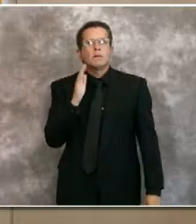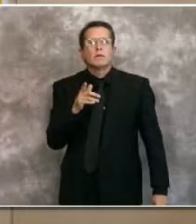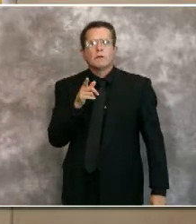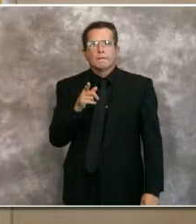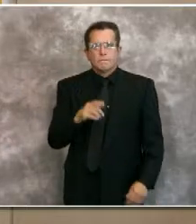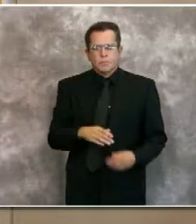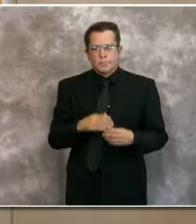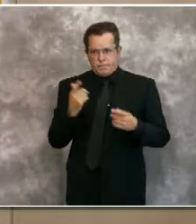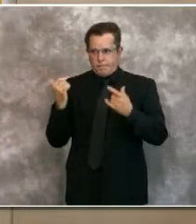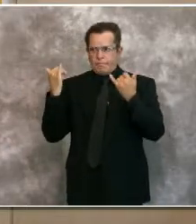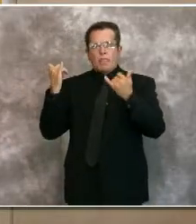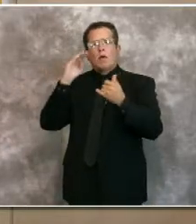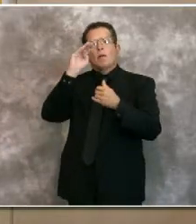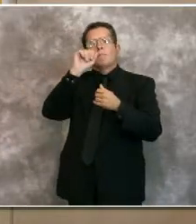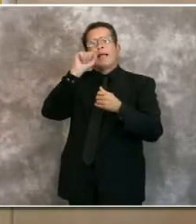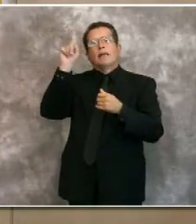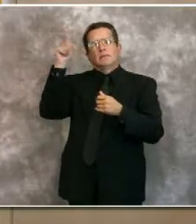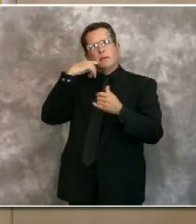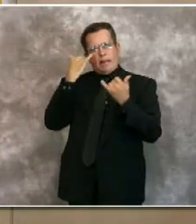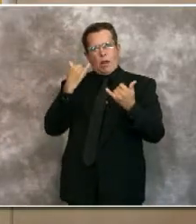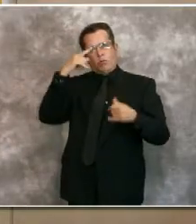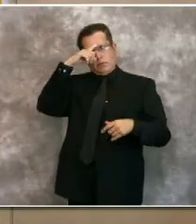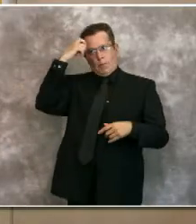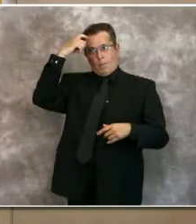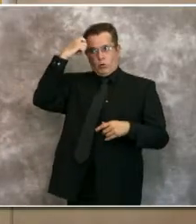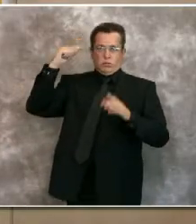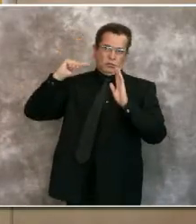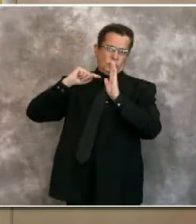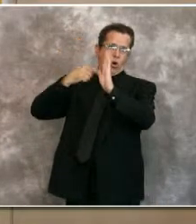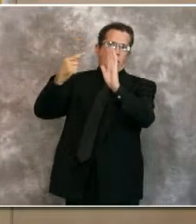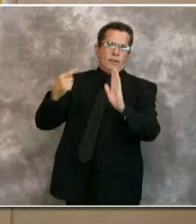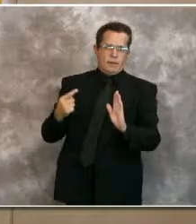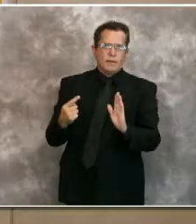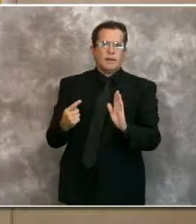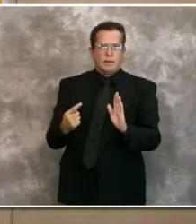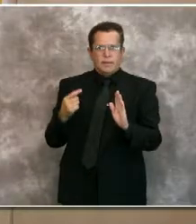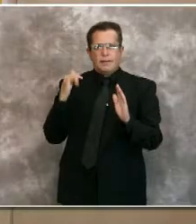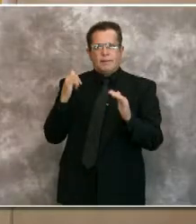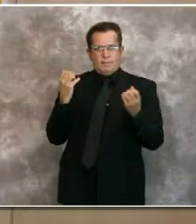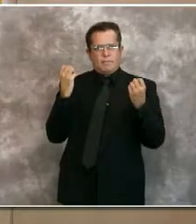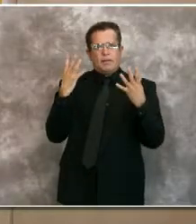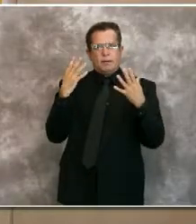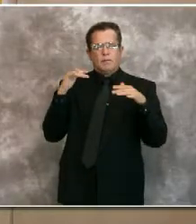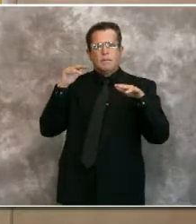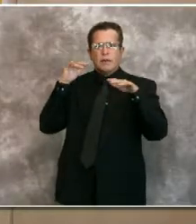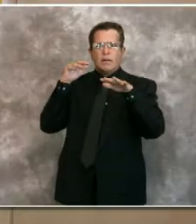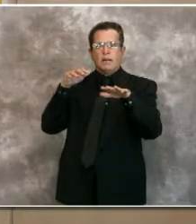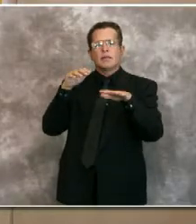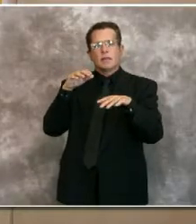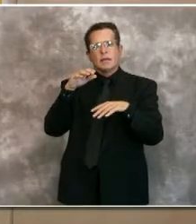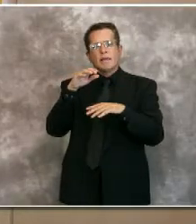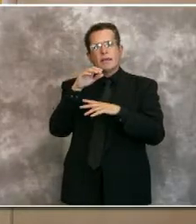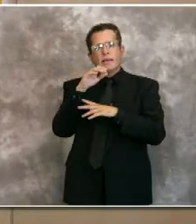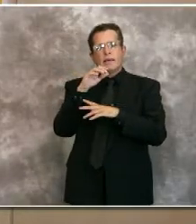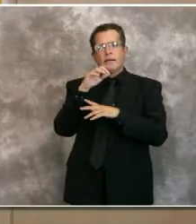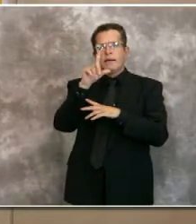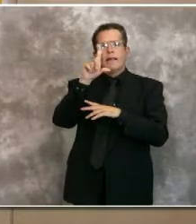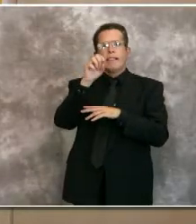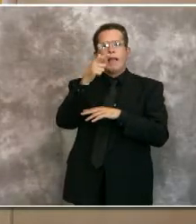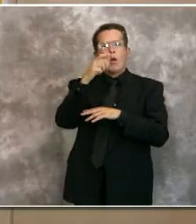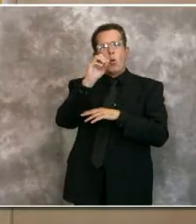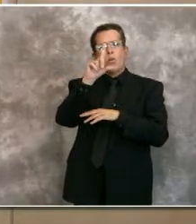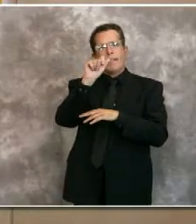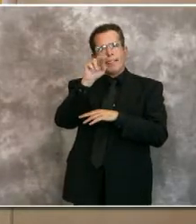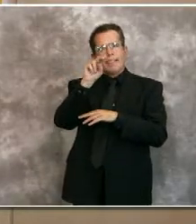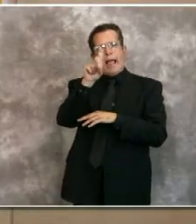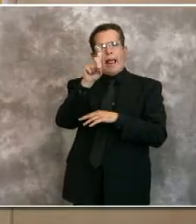summer officially kicked off over the weekend, and some businesses and events that sort of hinge on large gatherings, like the Kaboo Music Festival, Legoland, SeaWorld, are